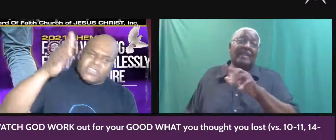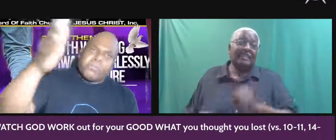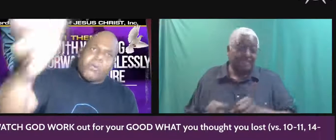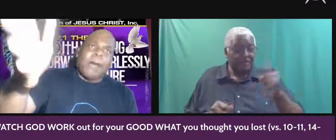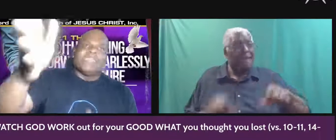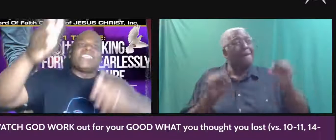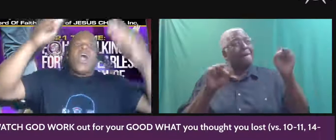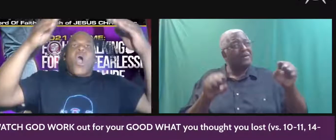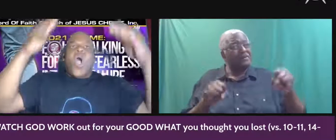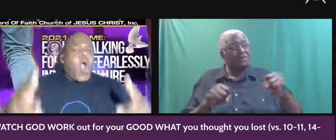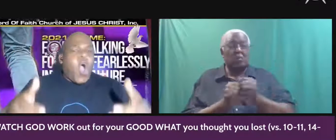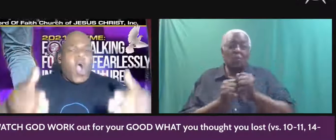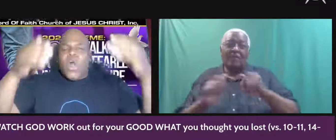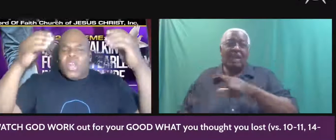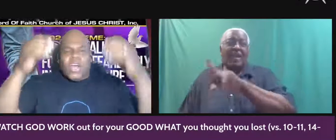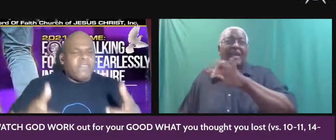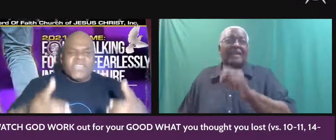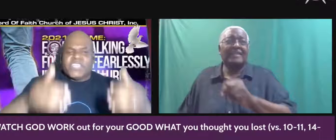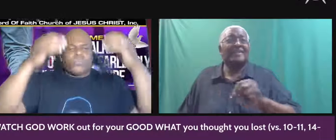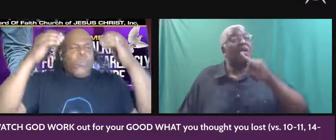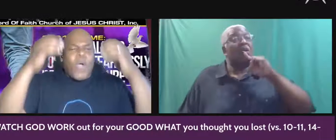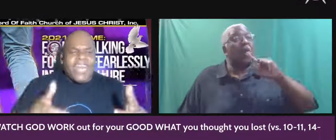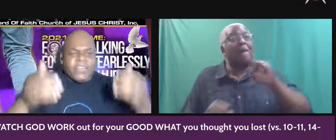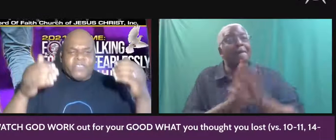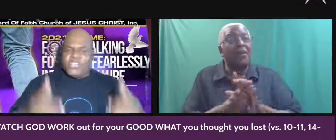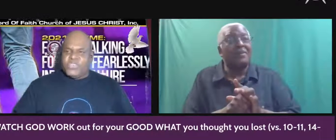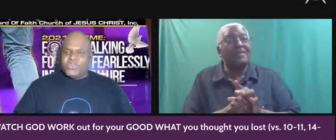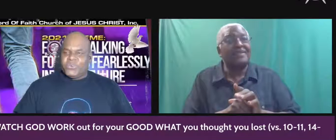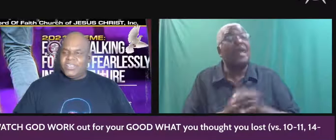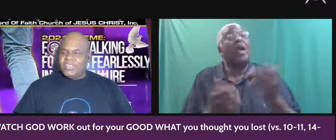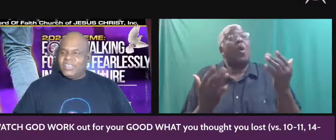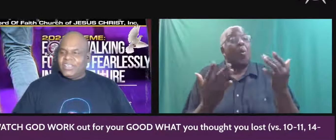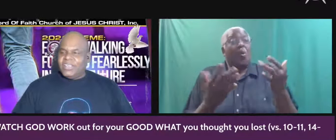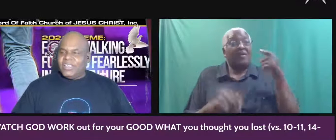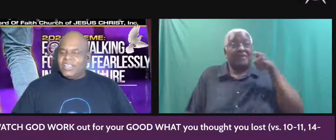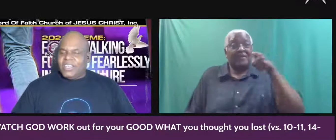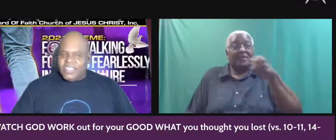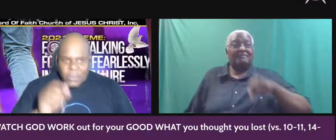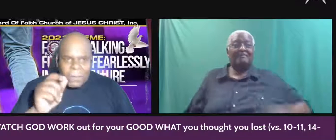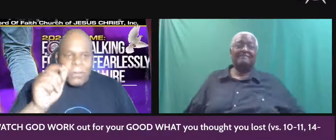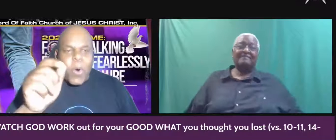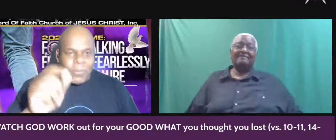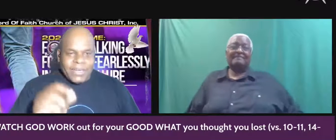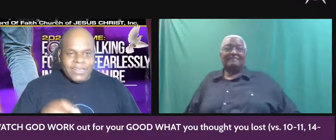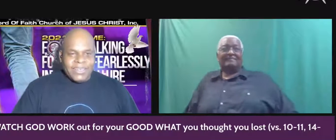Lot, there's promise. All of it's waiting for you.